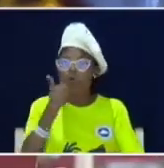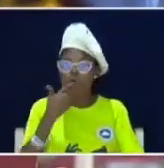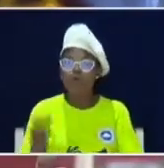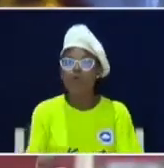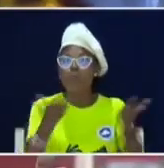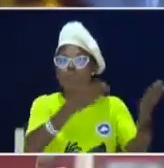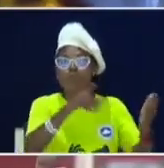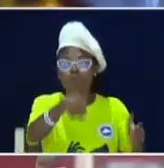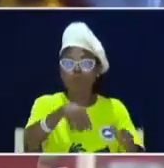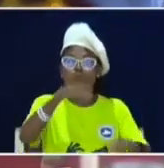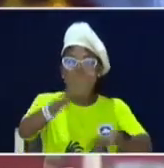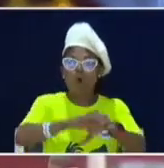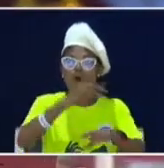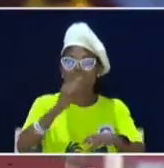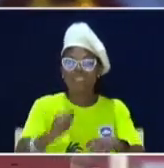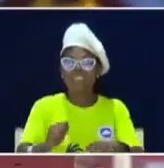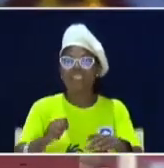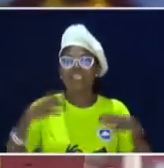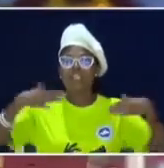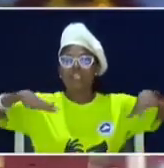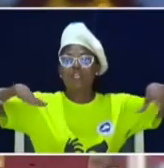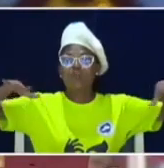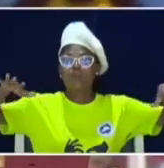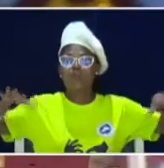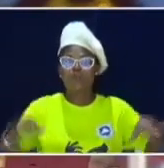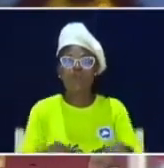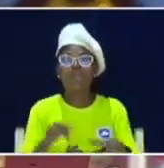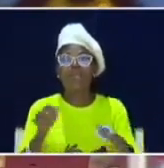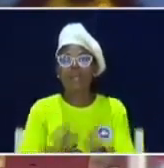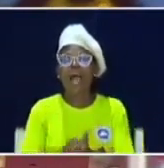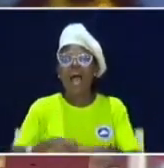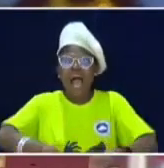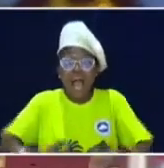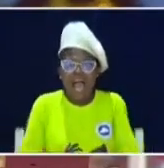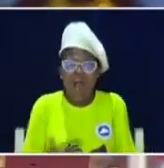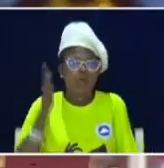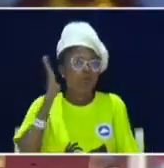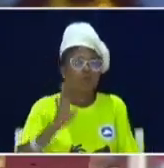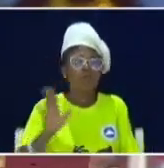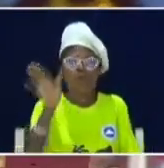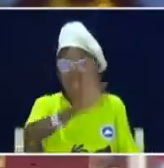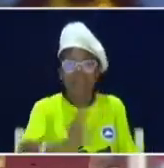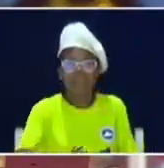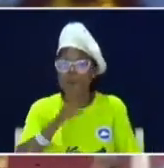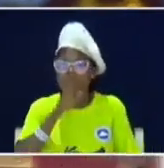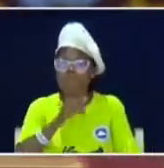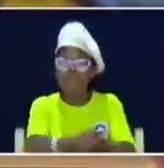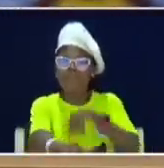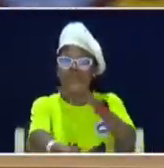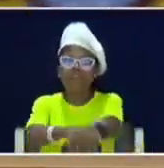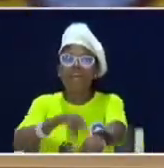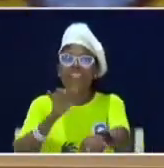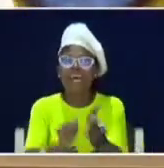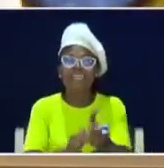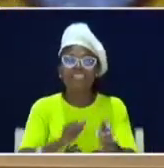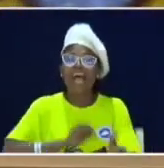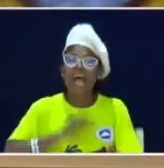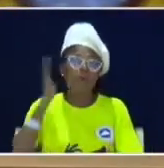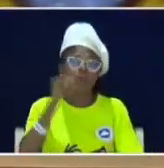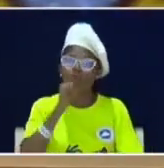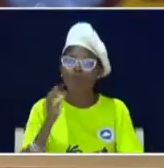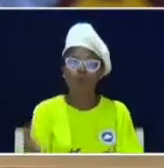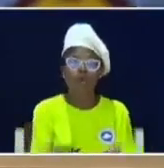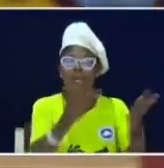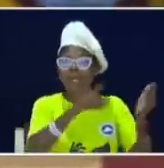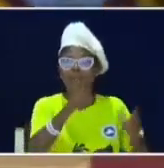wing to this place, how do you think, how will you ever be deceived that I will not carry you further? The same God